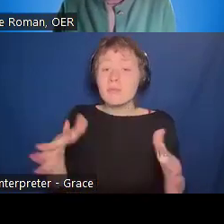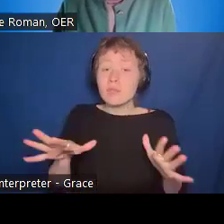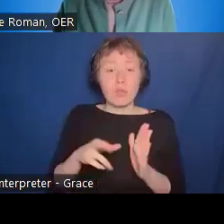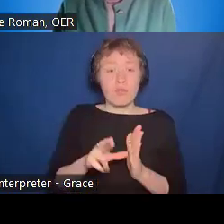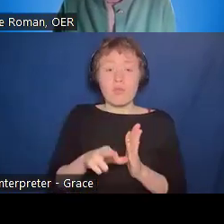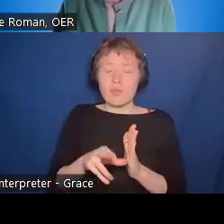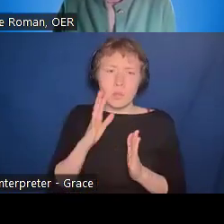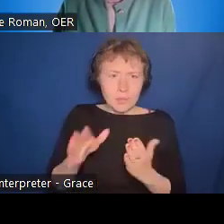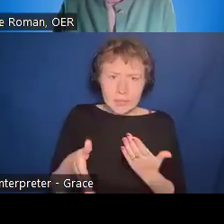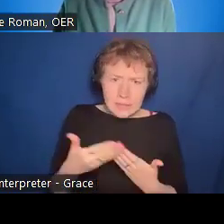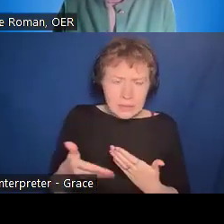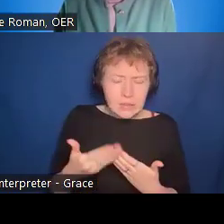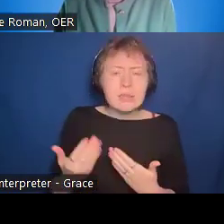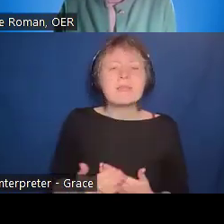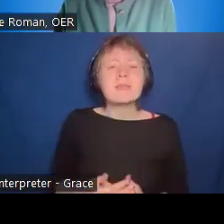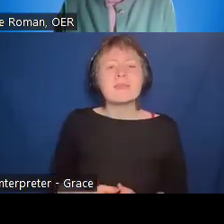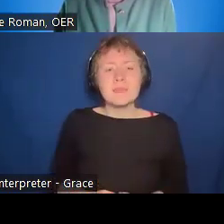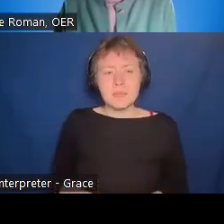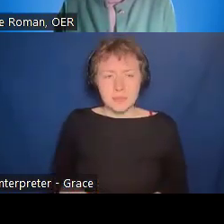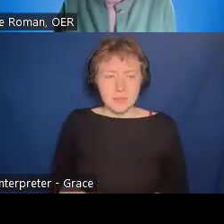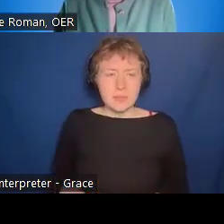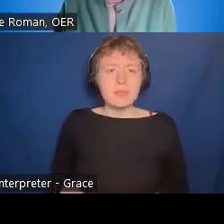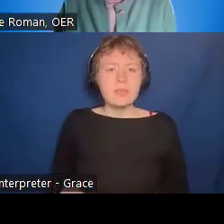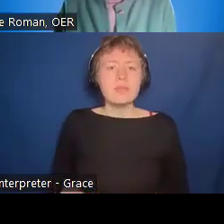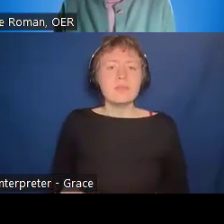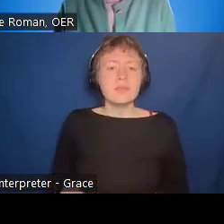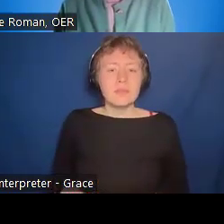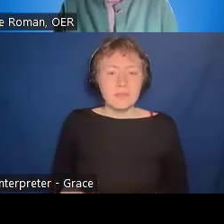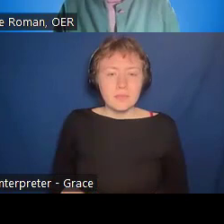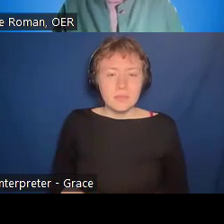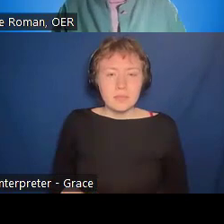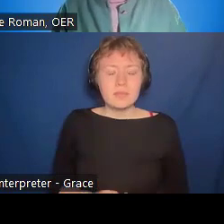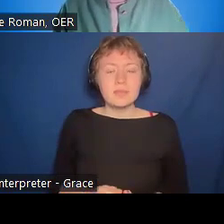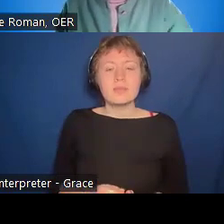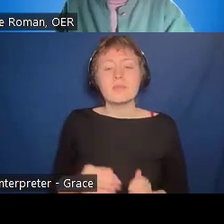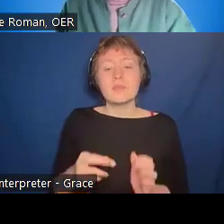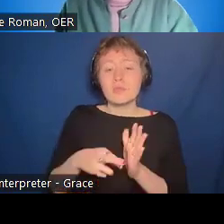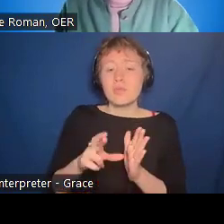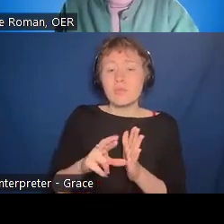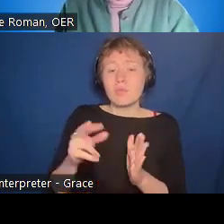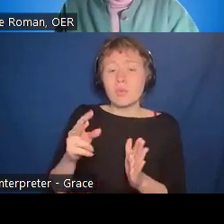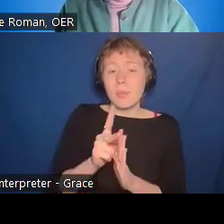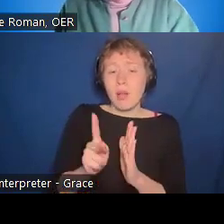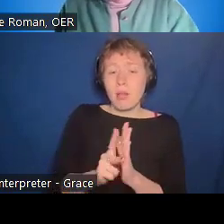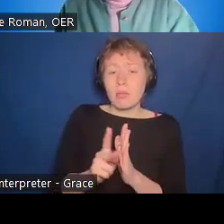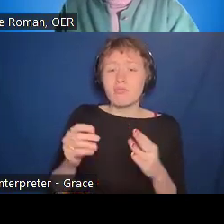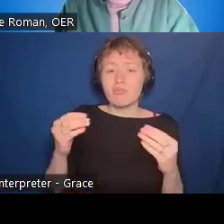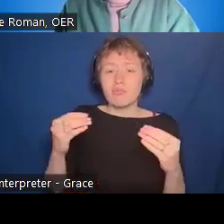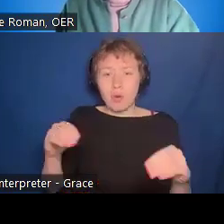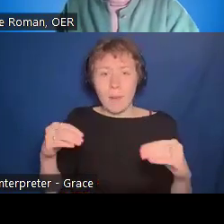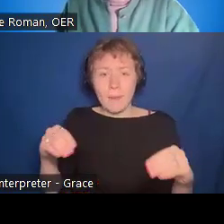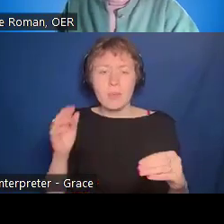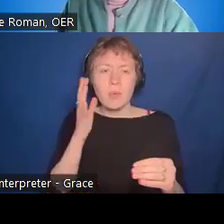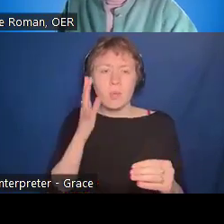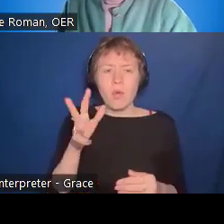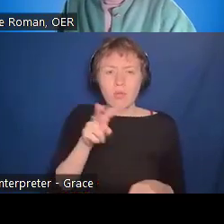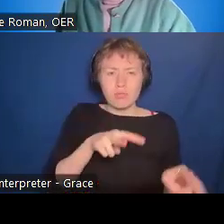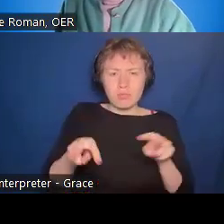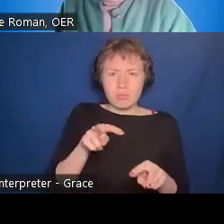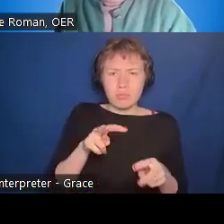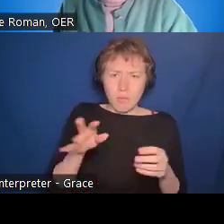lift. It will be the review policy shop that will basically look at the entire NOFO, checking